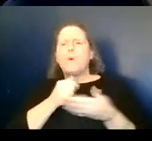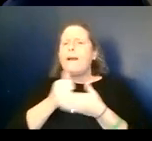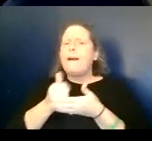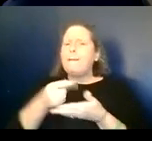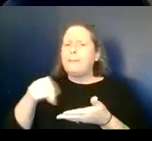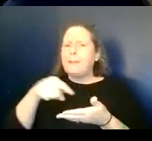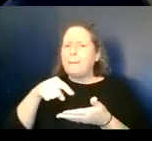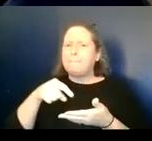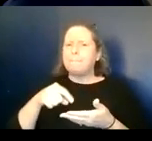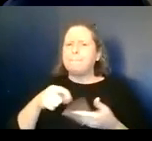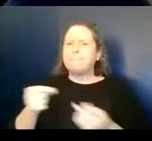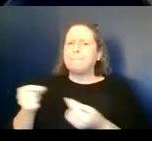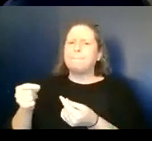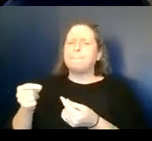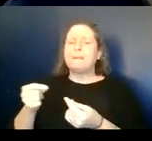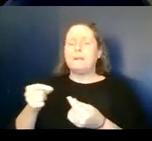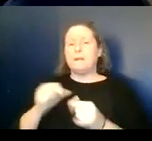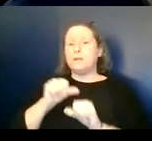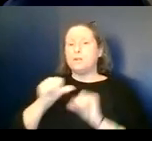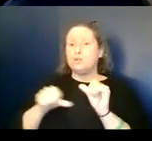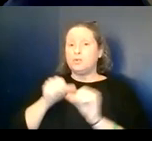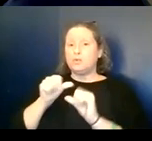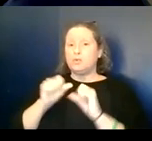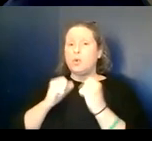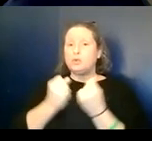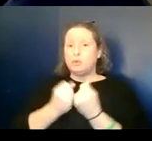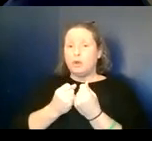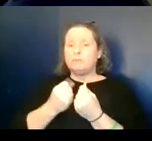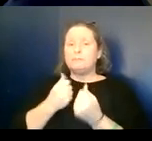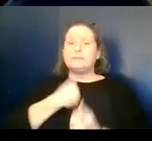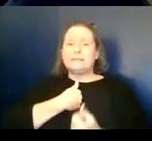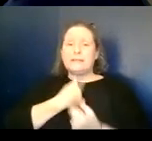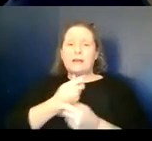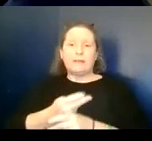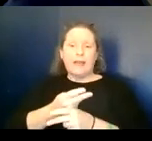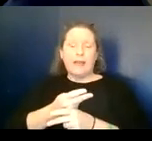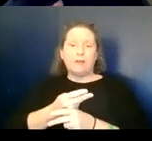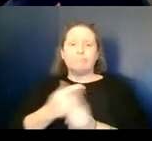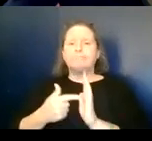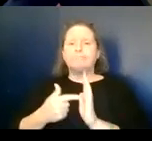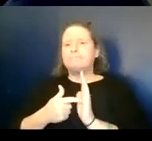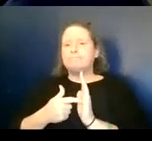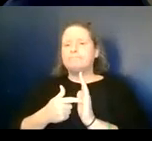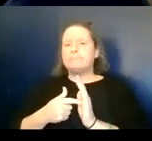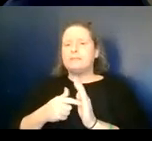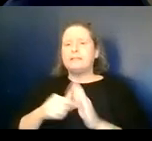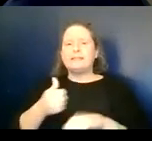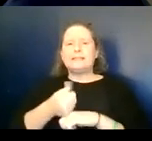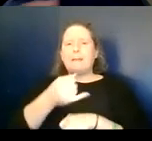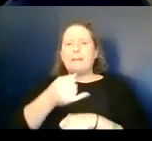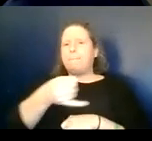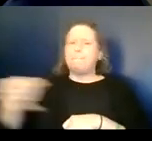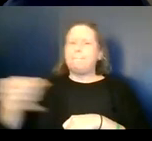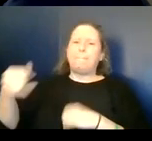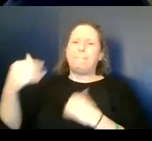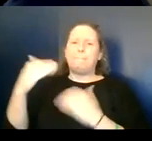There's like the social self-care things you can do to take care of yourself, like setting boundaries for yourself and